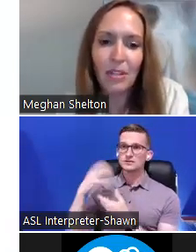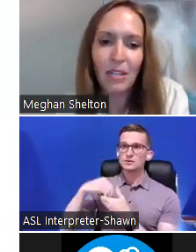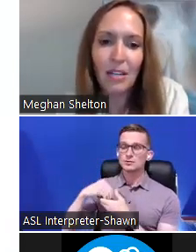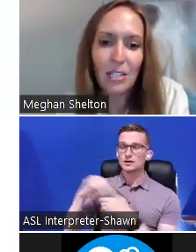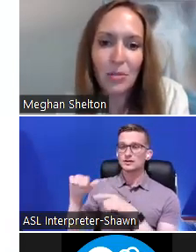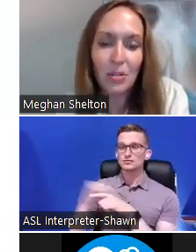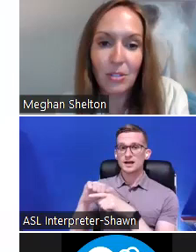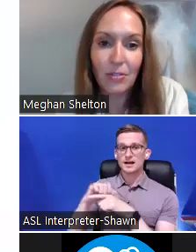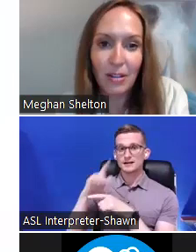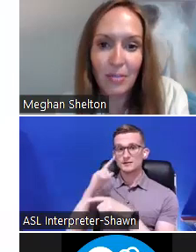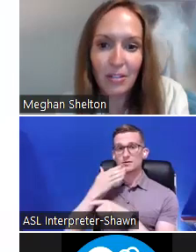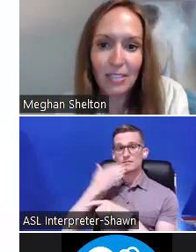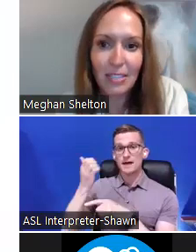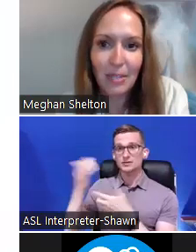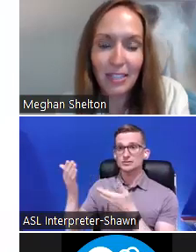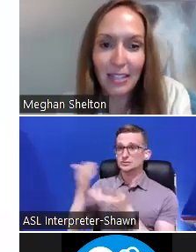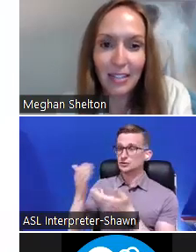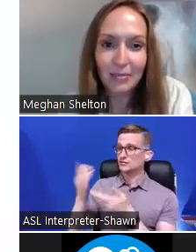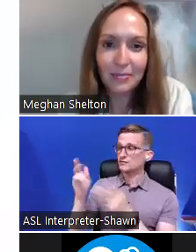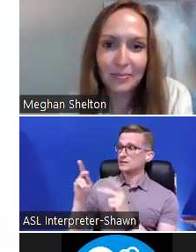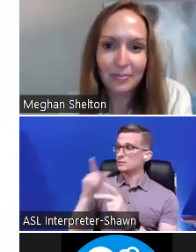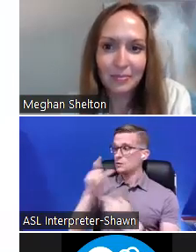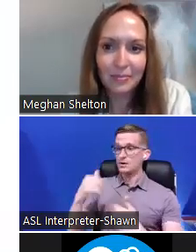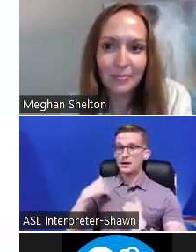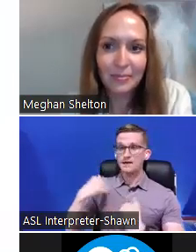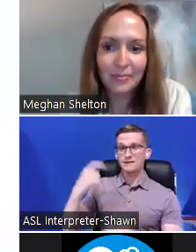people with intellectual or developmental disability?